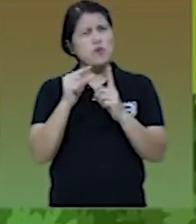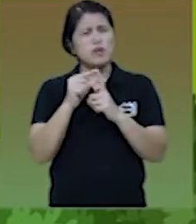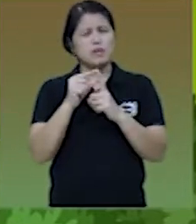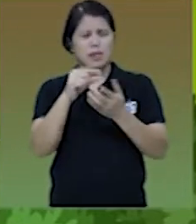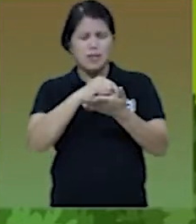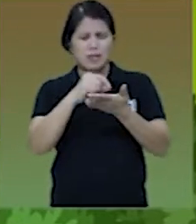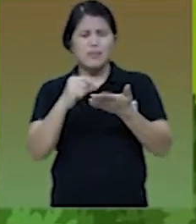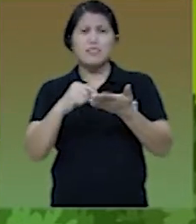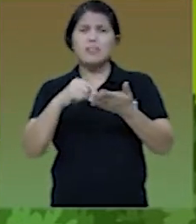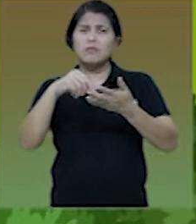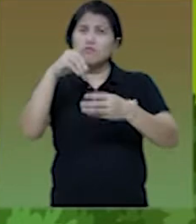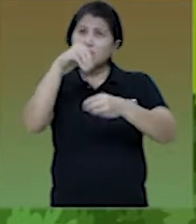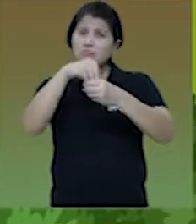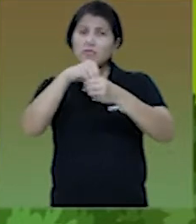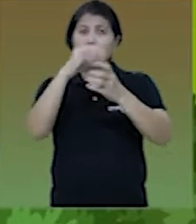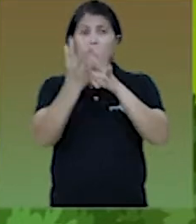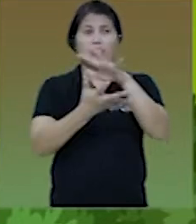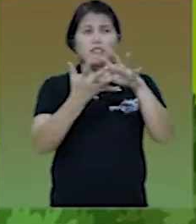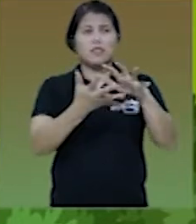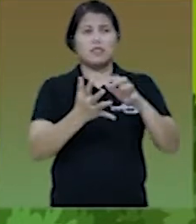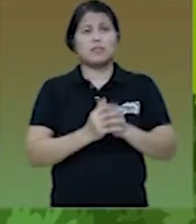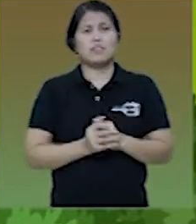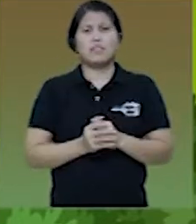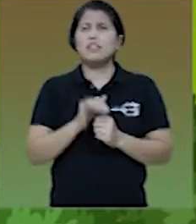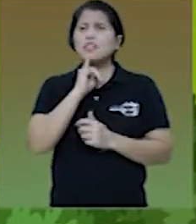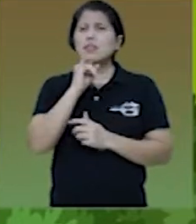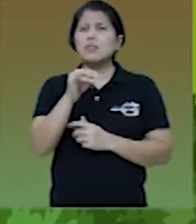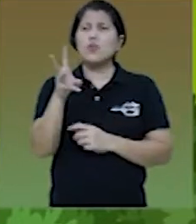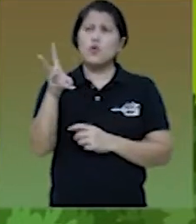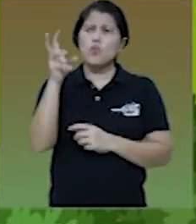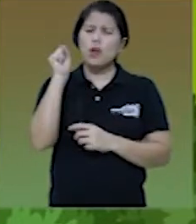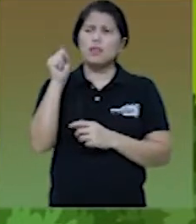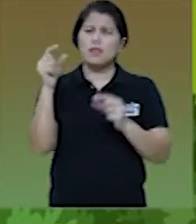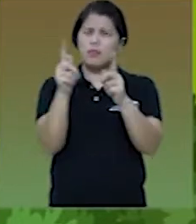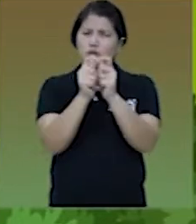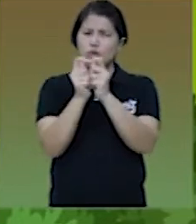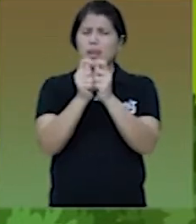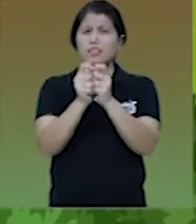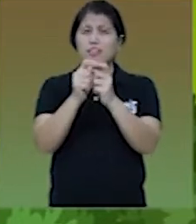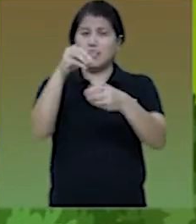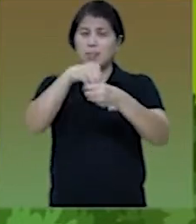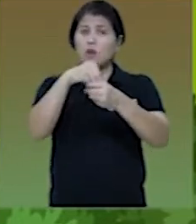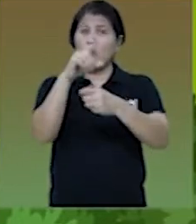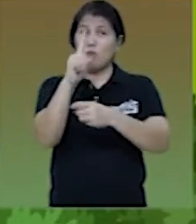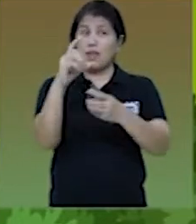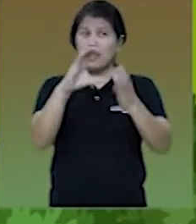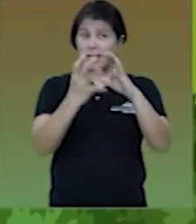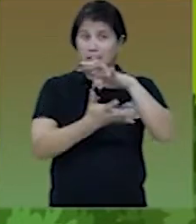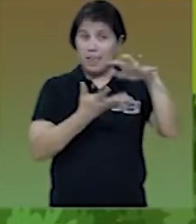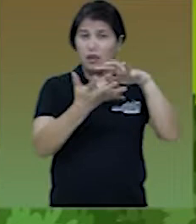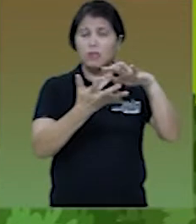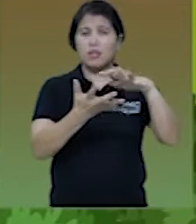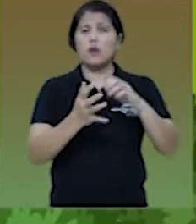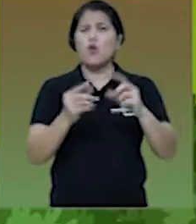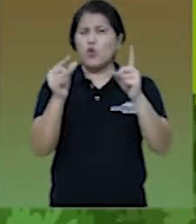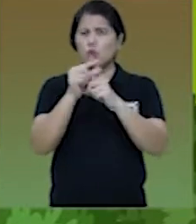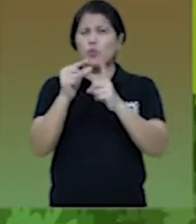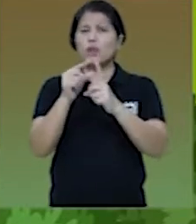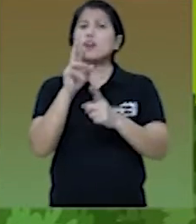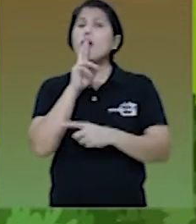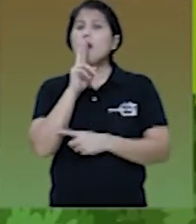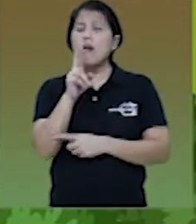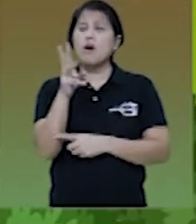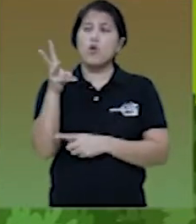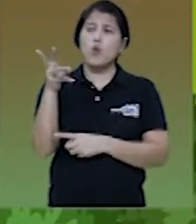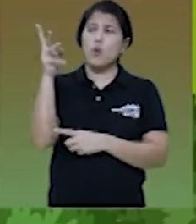words are written on them. The words is and was are written together in some clouds, while the words